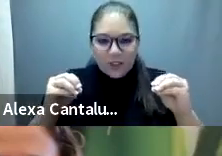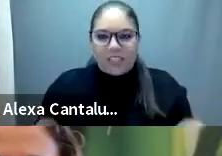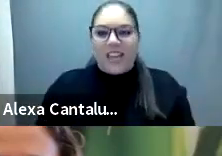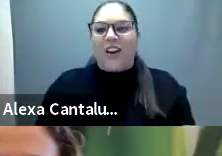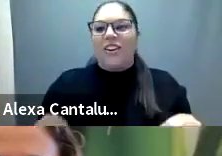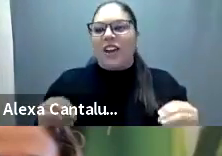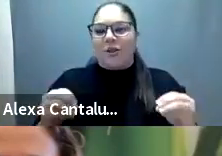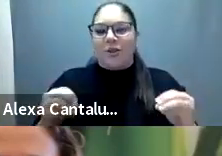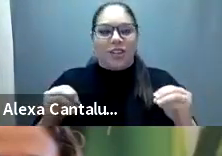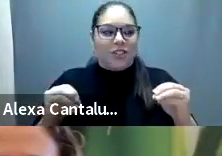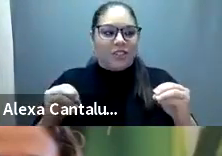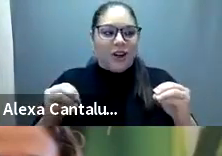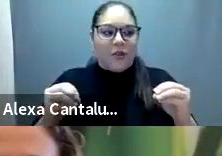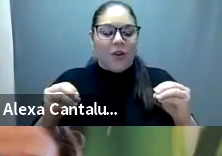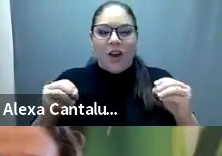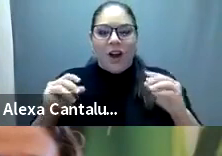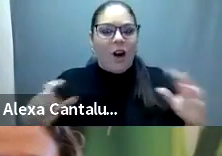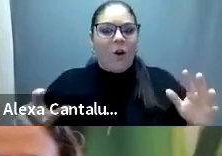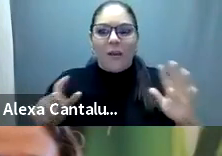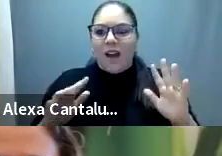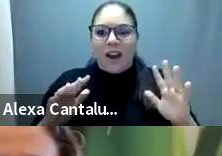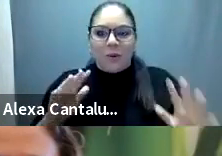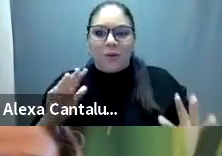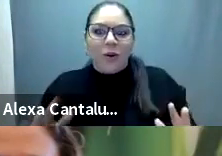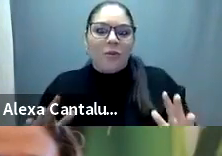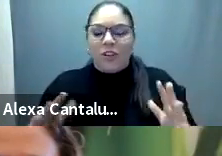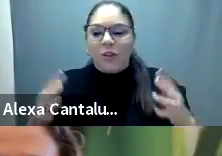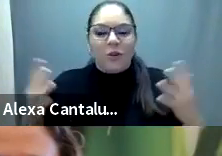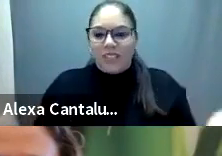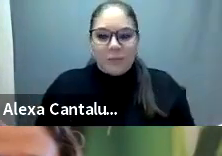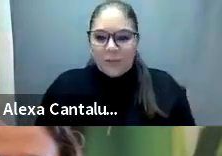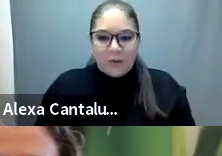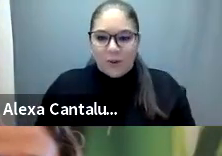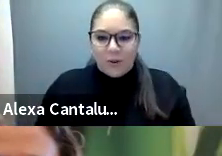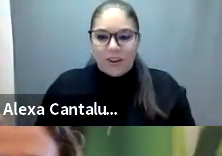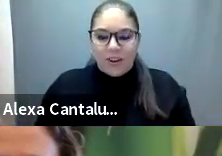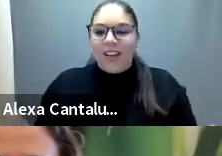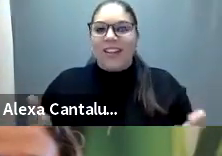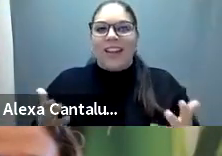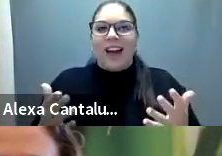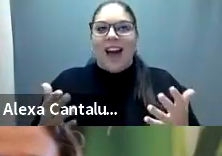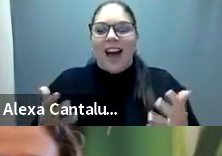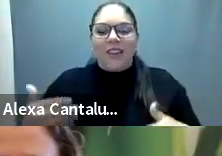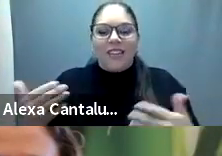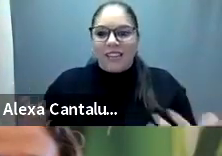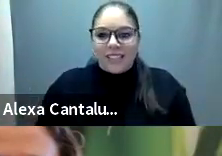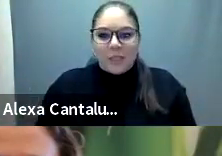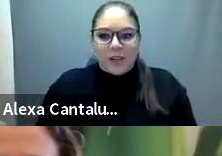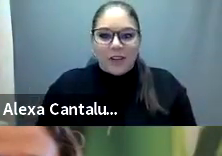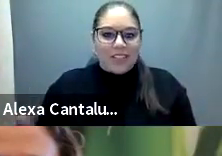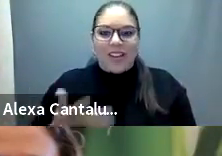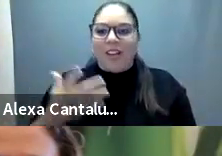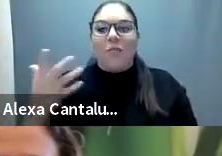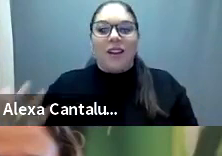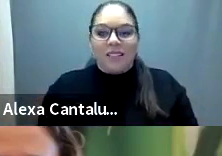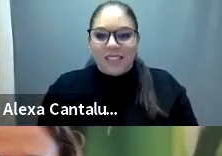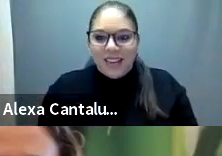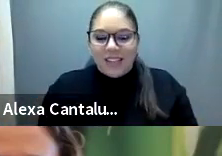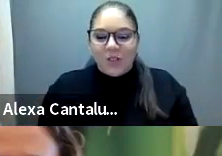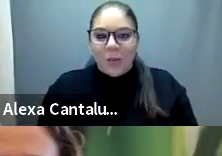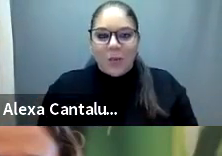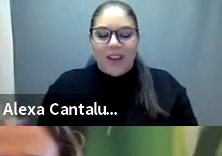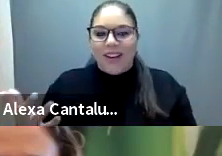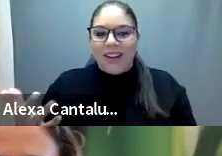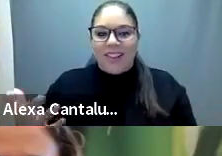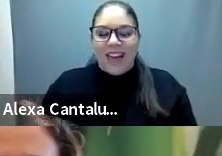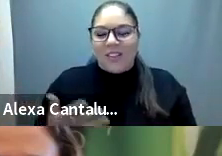even if you're scared and you think to yourself, oh, I'm not a performer, you don't need to be a performer. Like, I have dance experience and I love being on